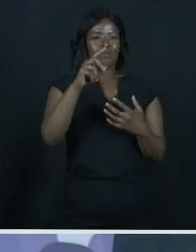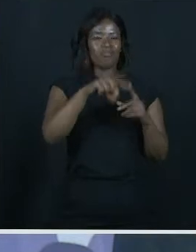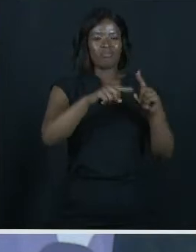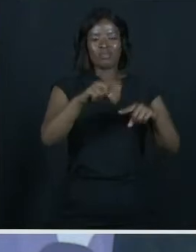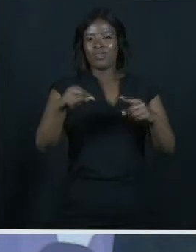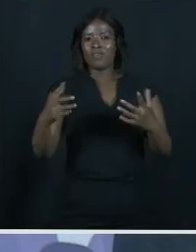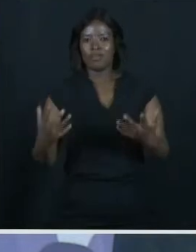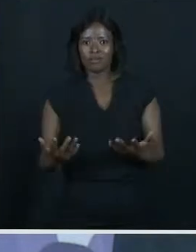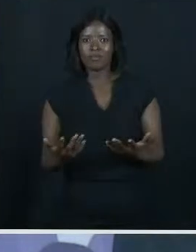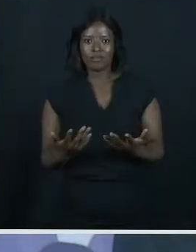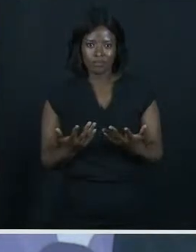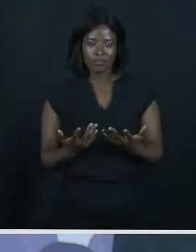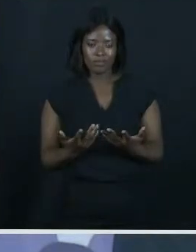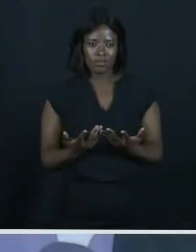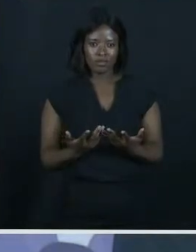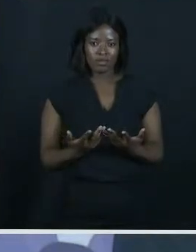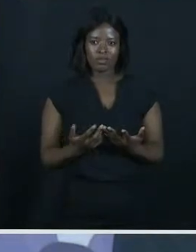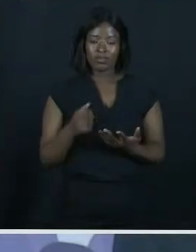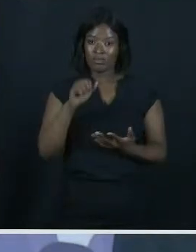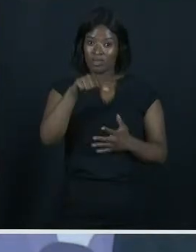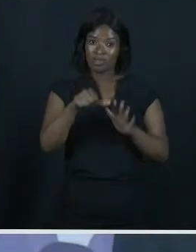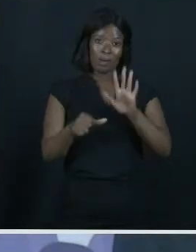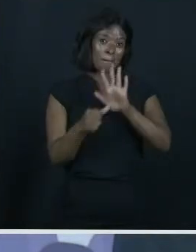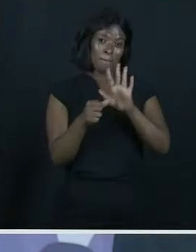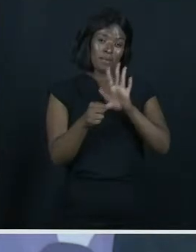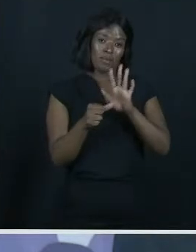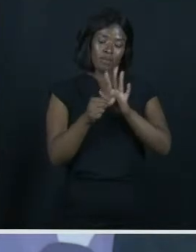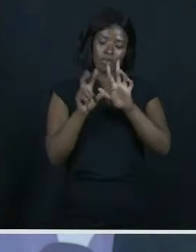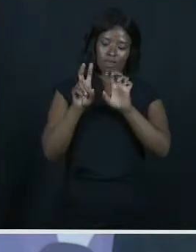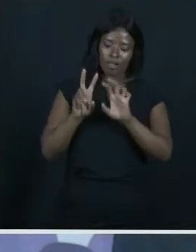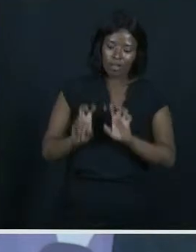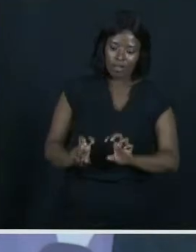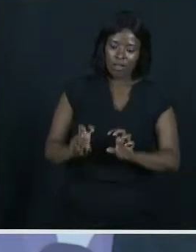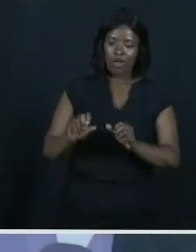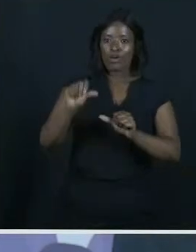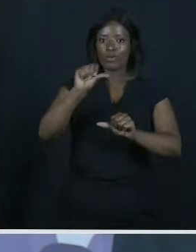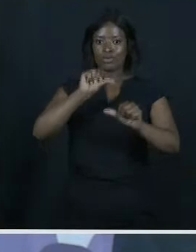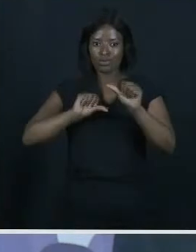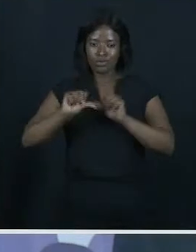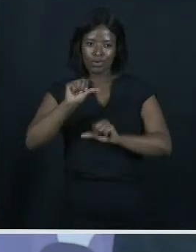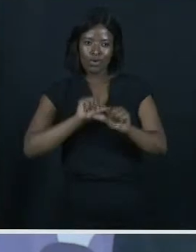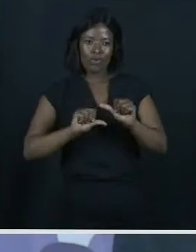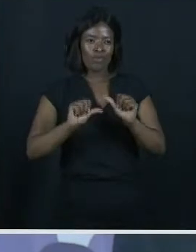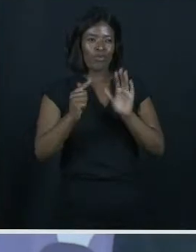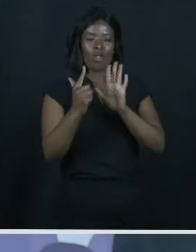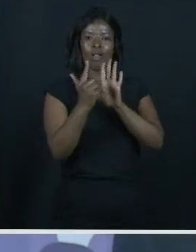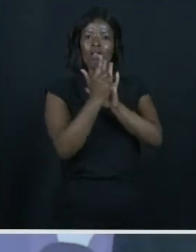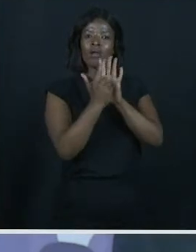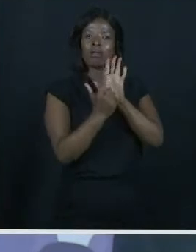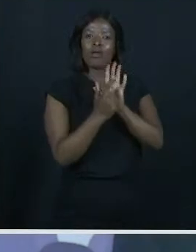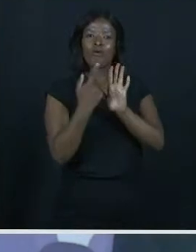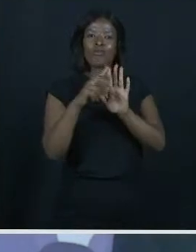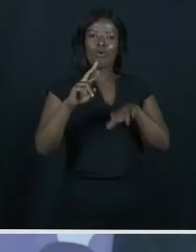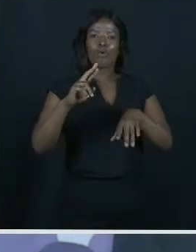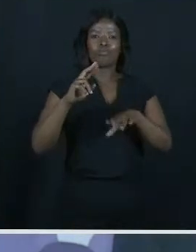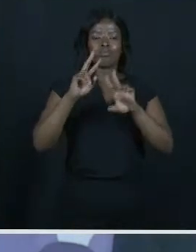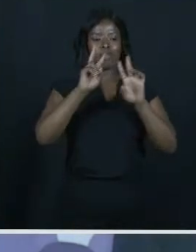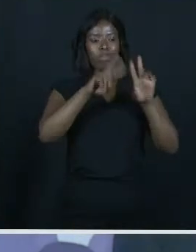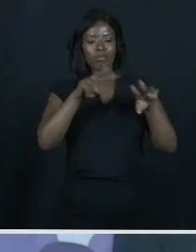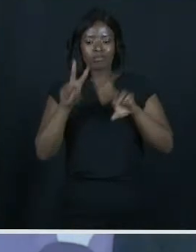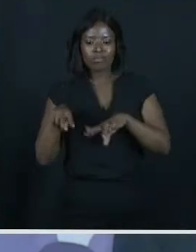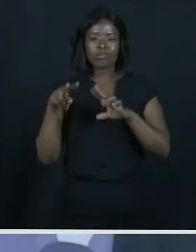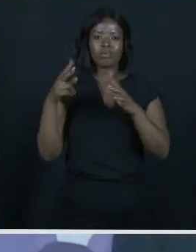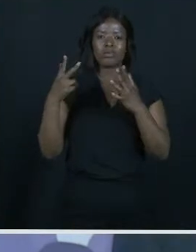LGBTIQA+ community. It's important to examine the social and cultural norms that give rise to discrimination,